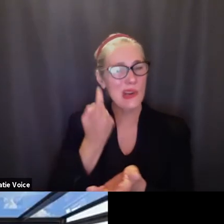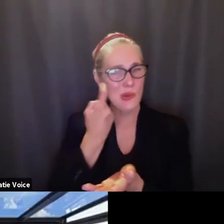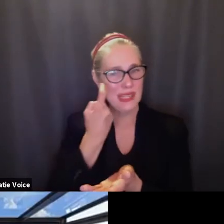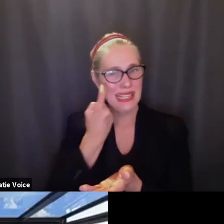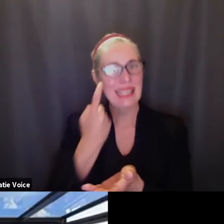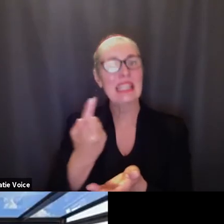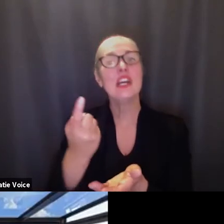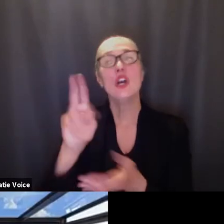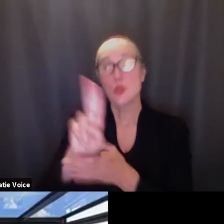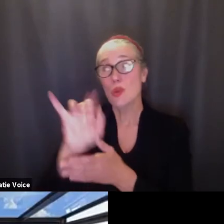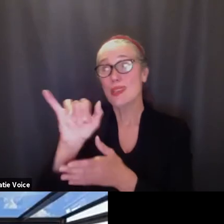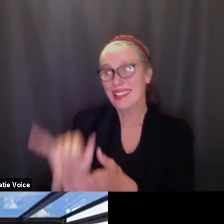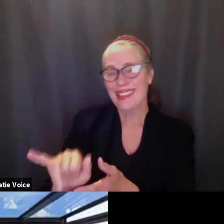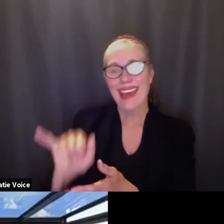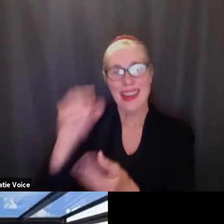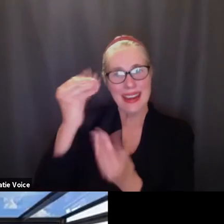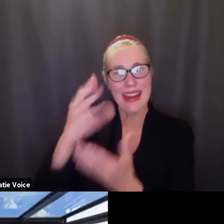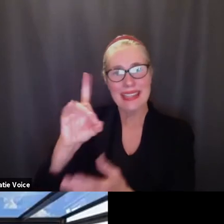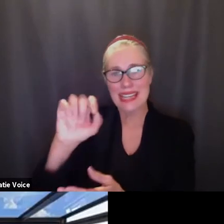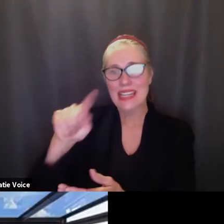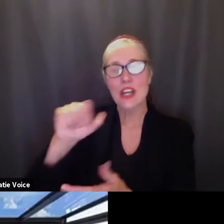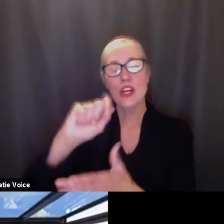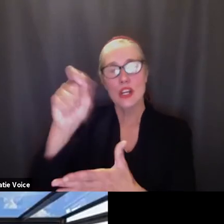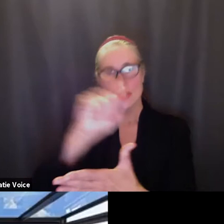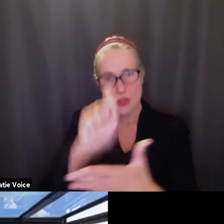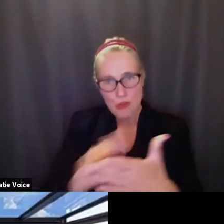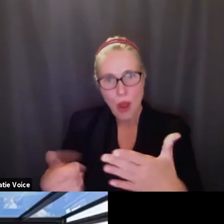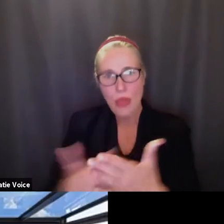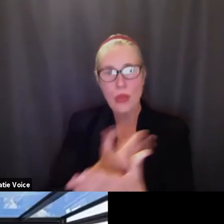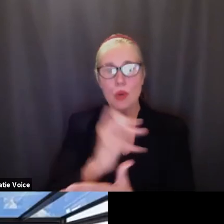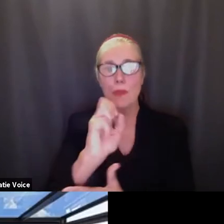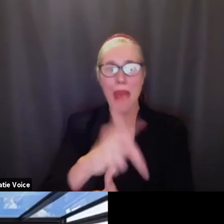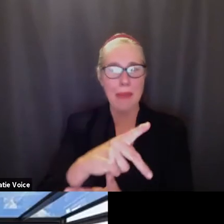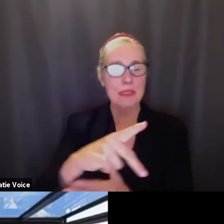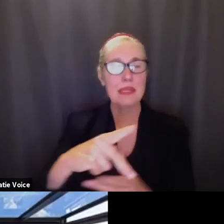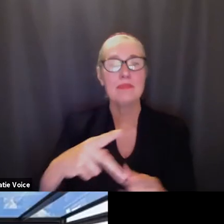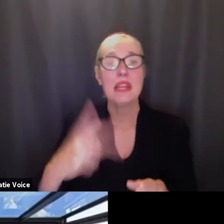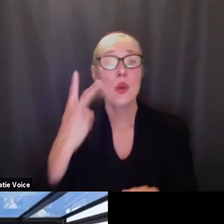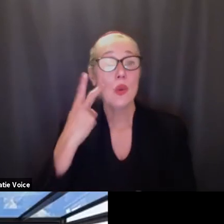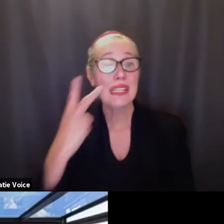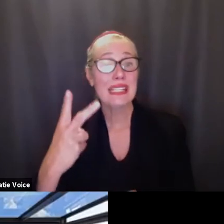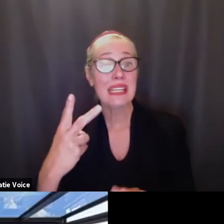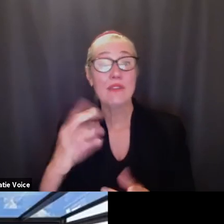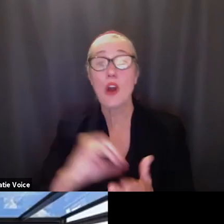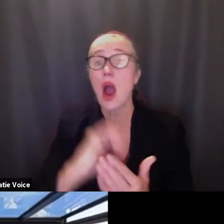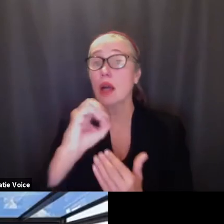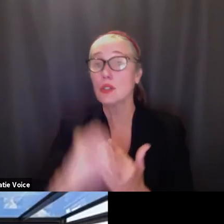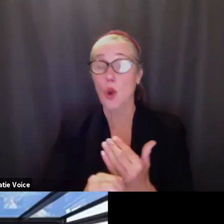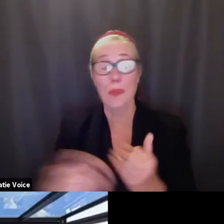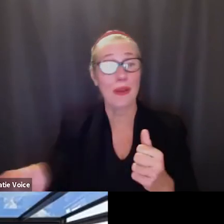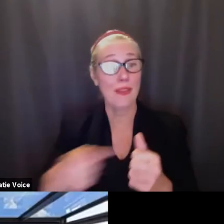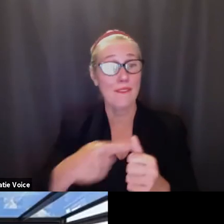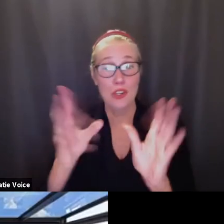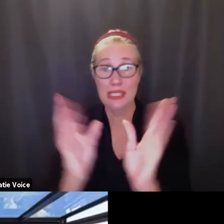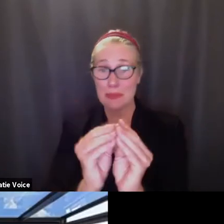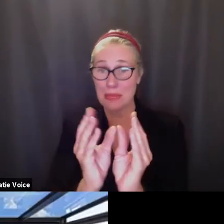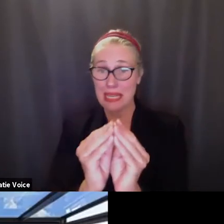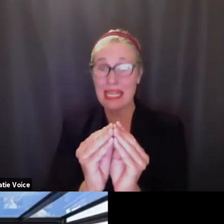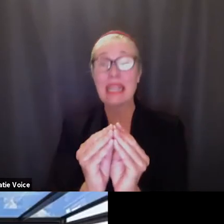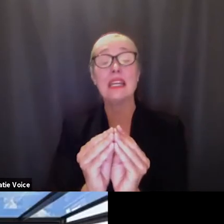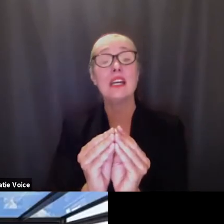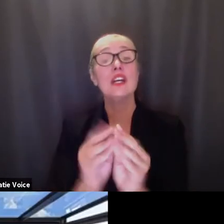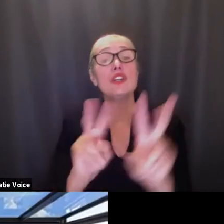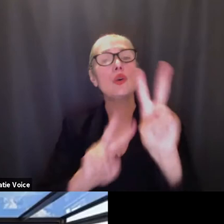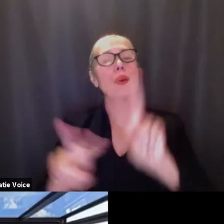maps you can see on the schedule now for october we're having our preliminary first meeting to review our first draft